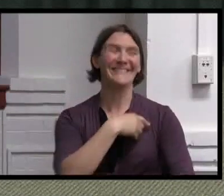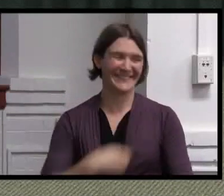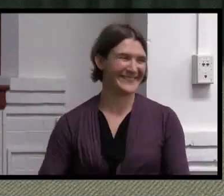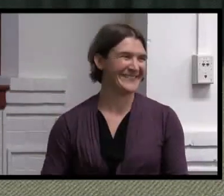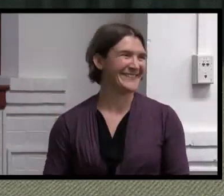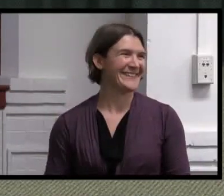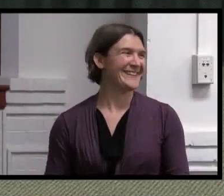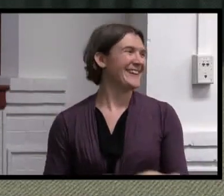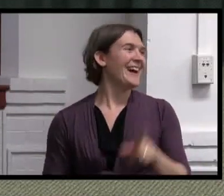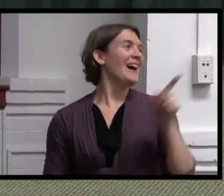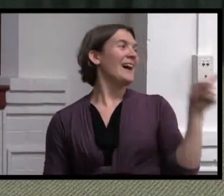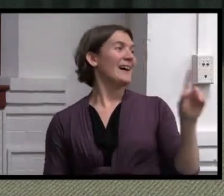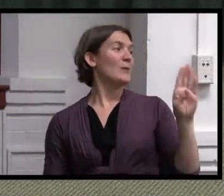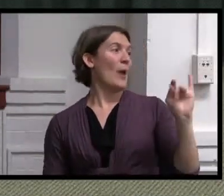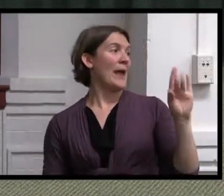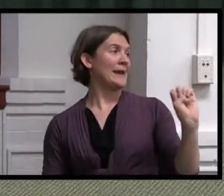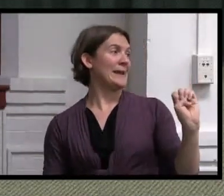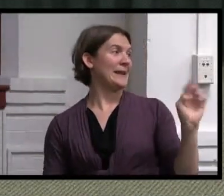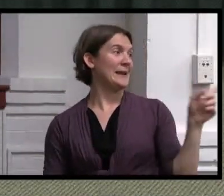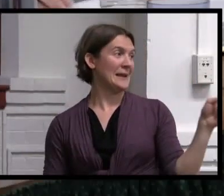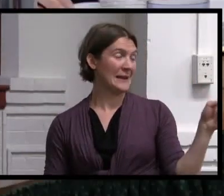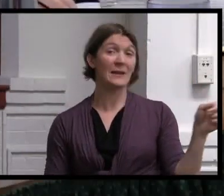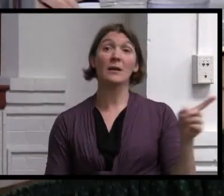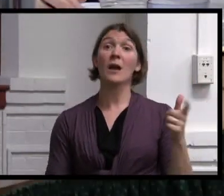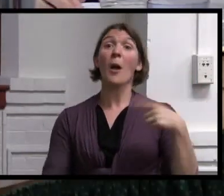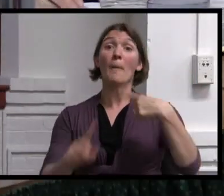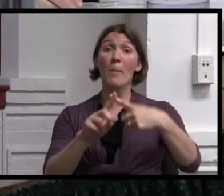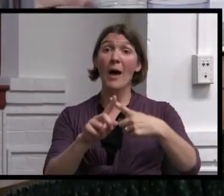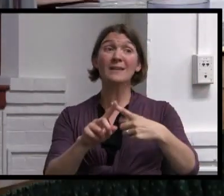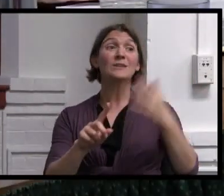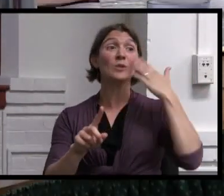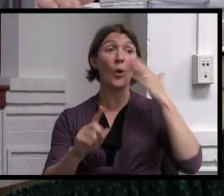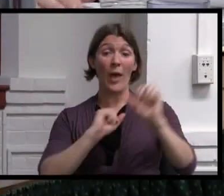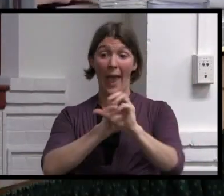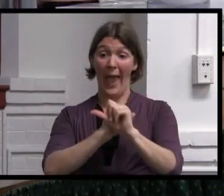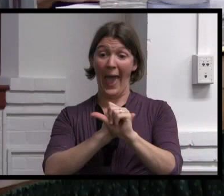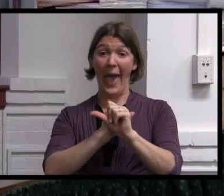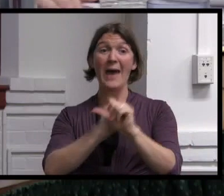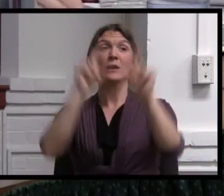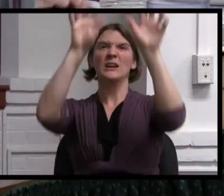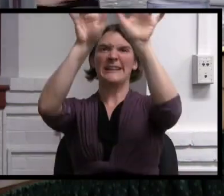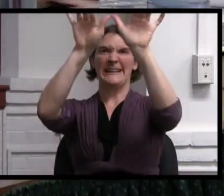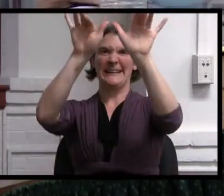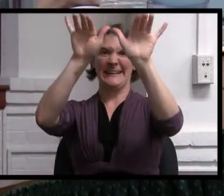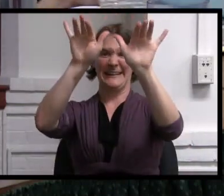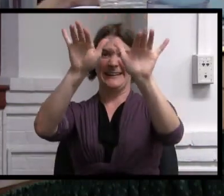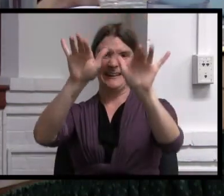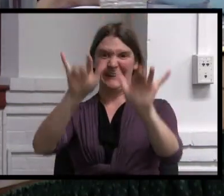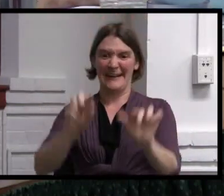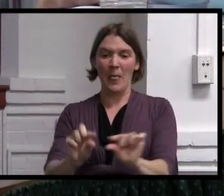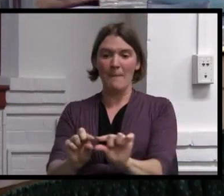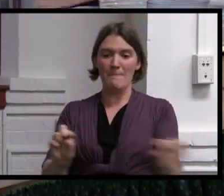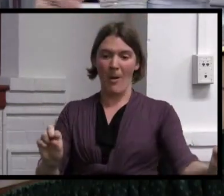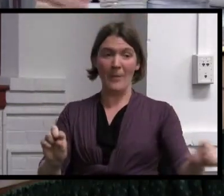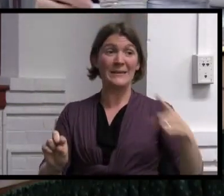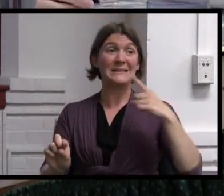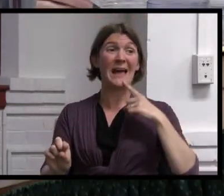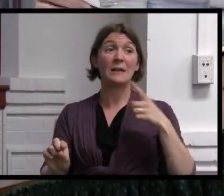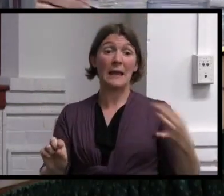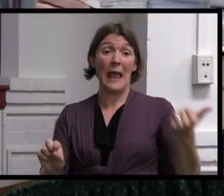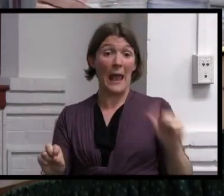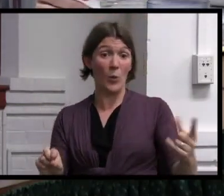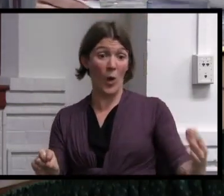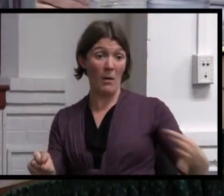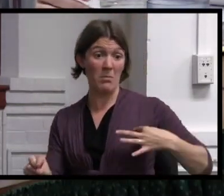meantime, we have revised the message that appears at the bottom of our ads to make it, instead of just saying, you know, we're an equal opportunity